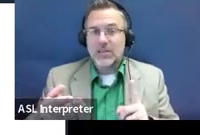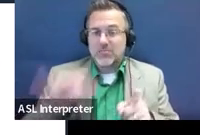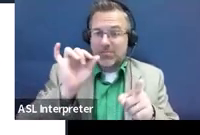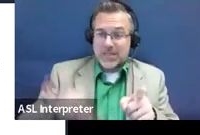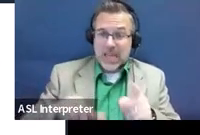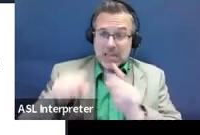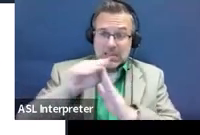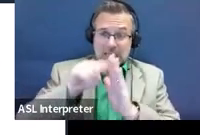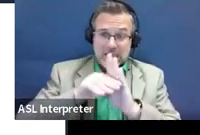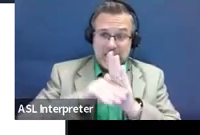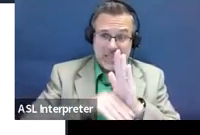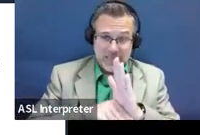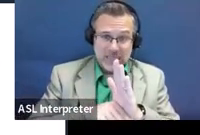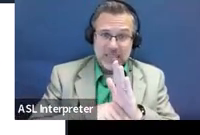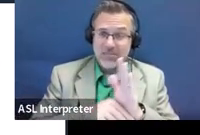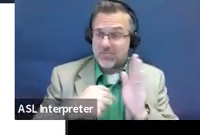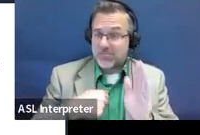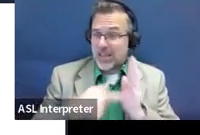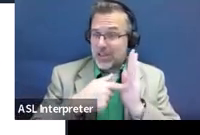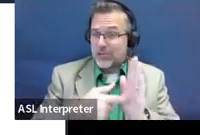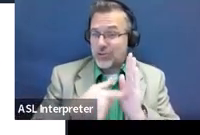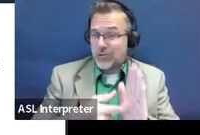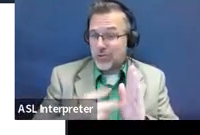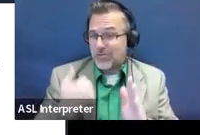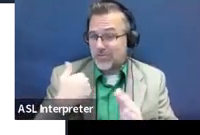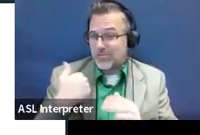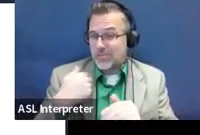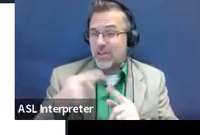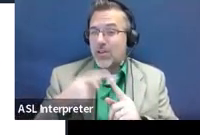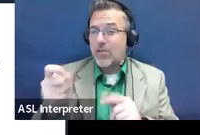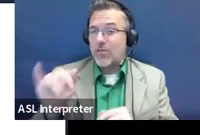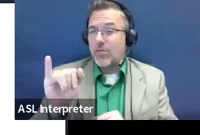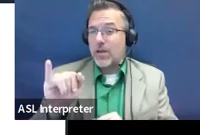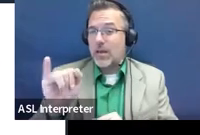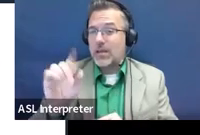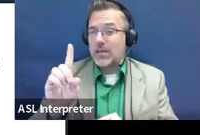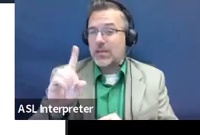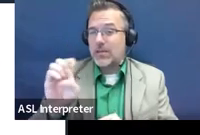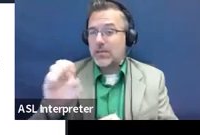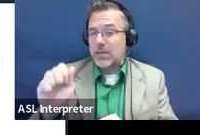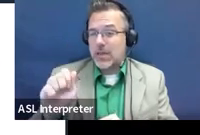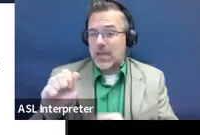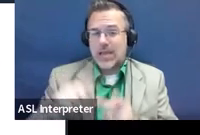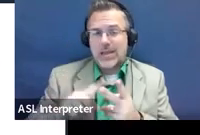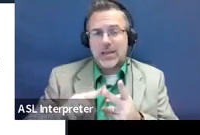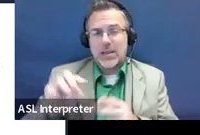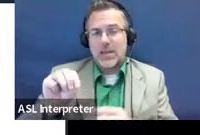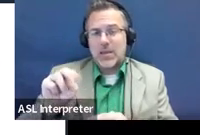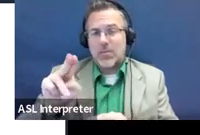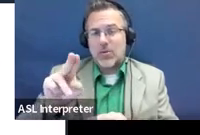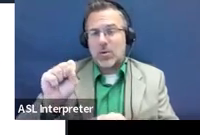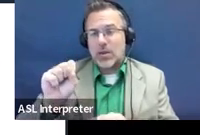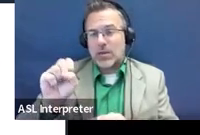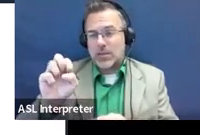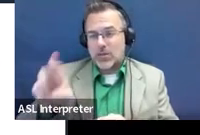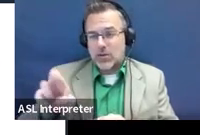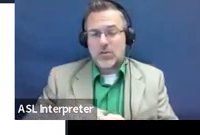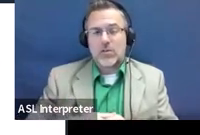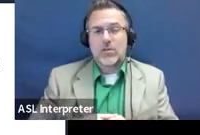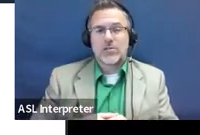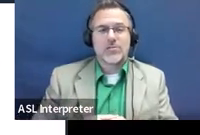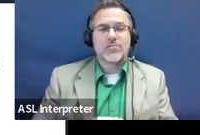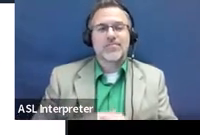list that I showed at the beginning, that's from IDEA and Muser with those regulations, but there really is